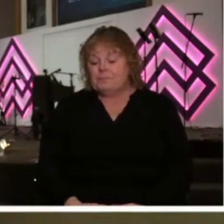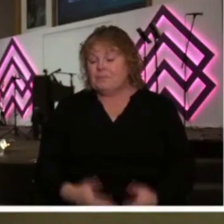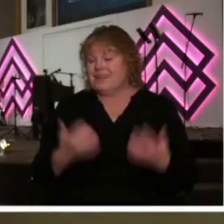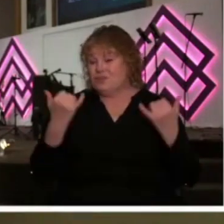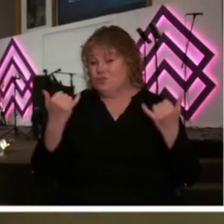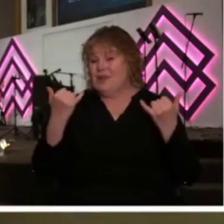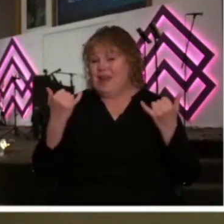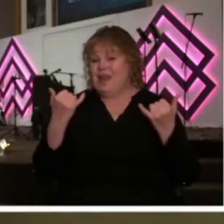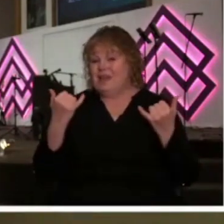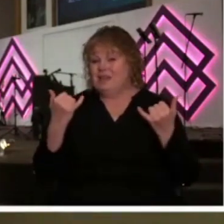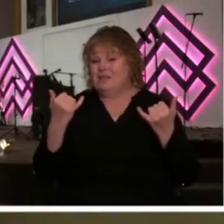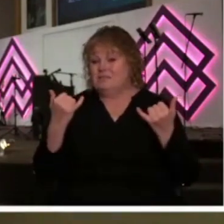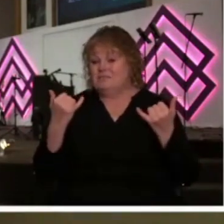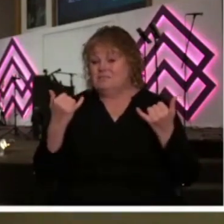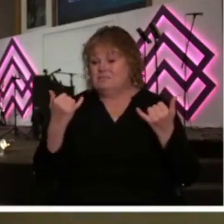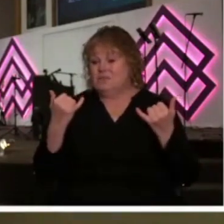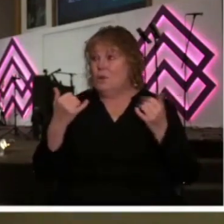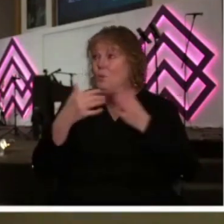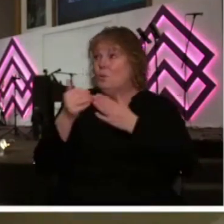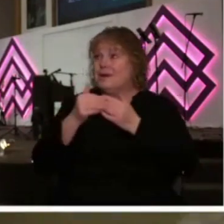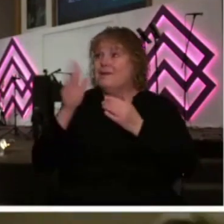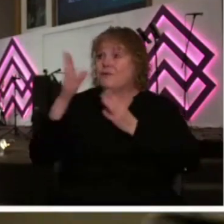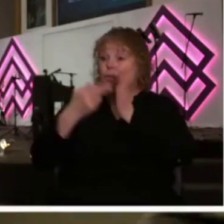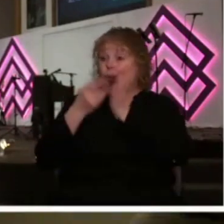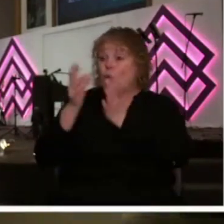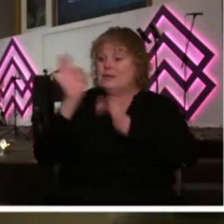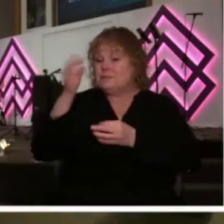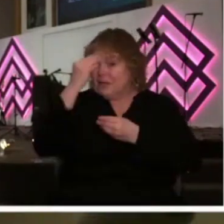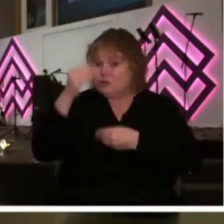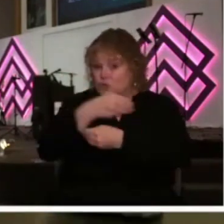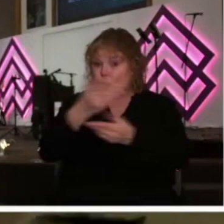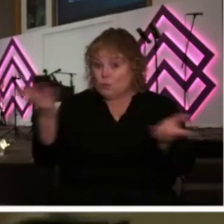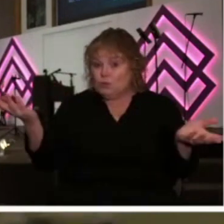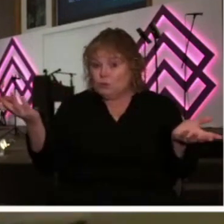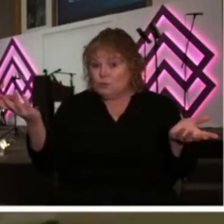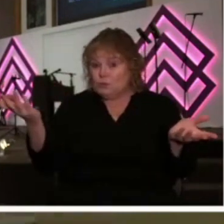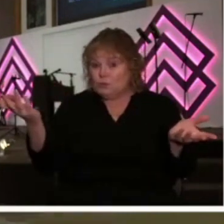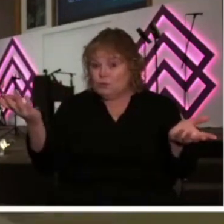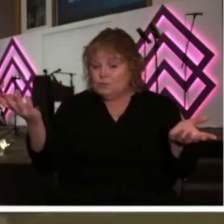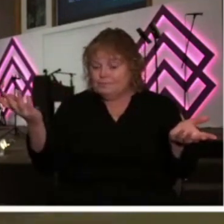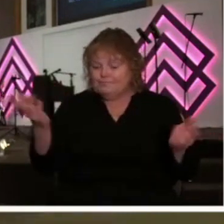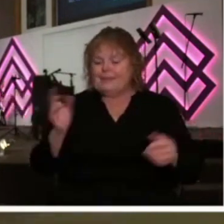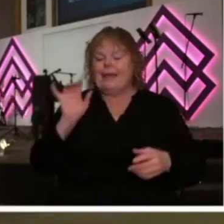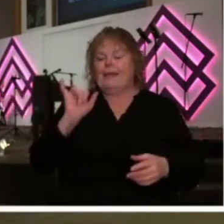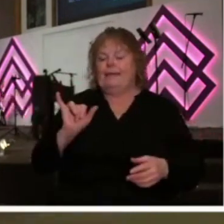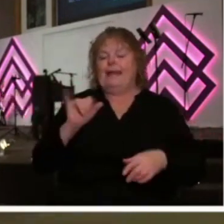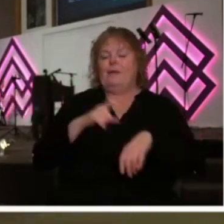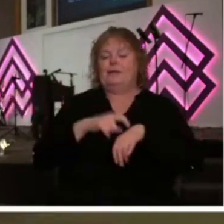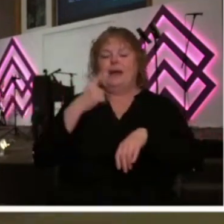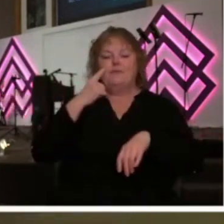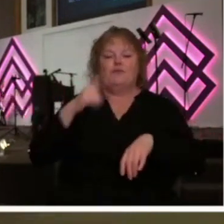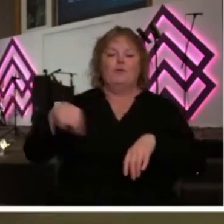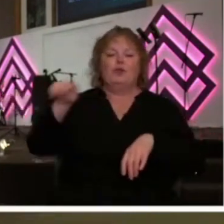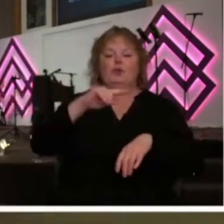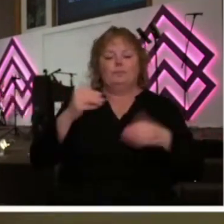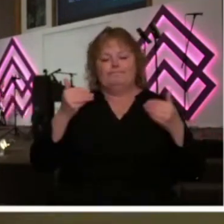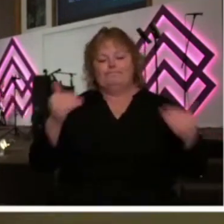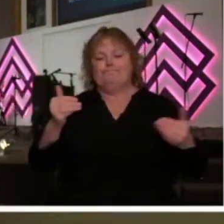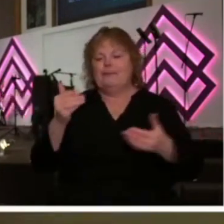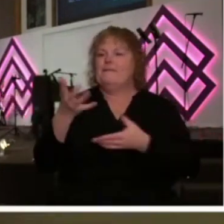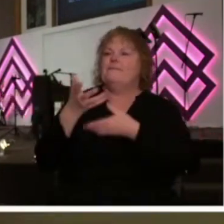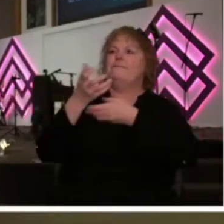Today, that spirit-led impression becomes the direction for your step of faith. And